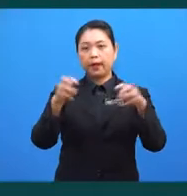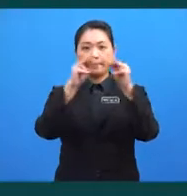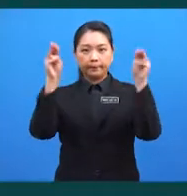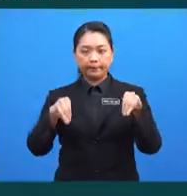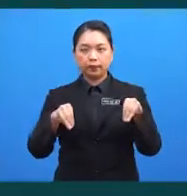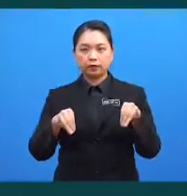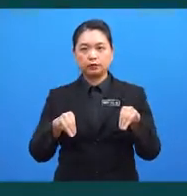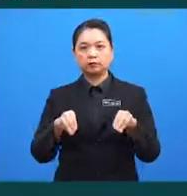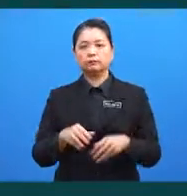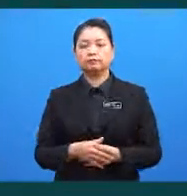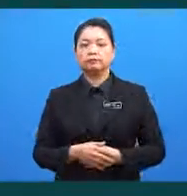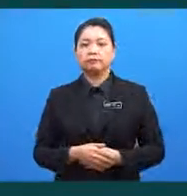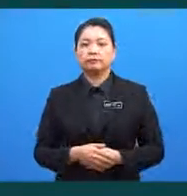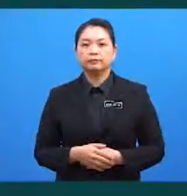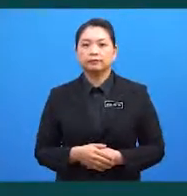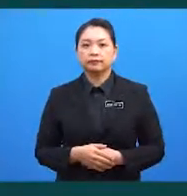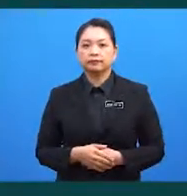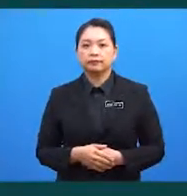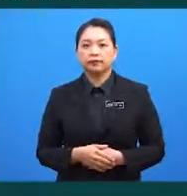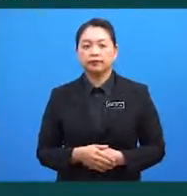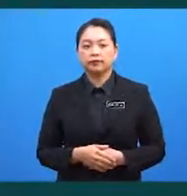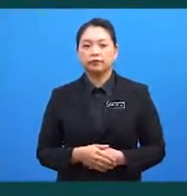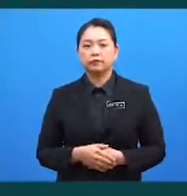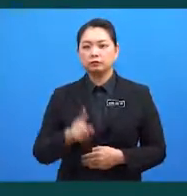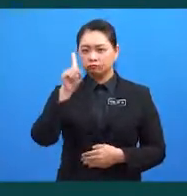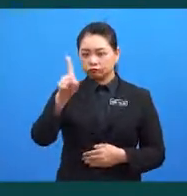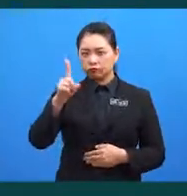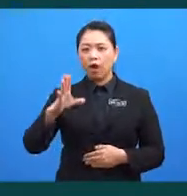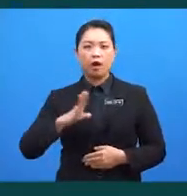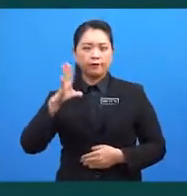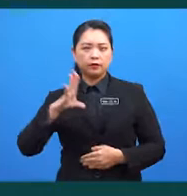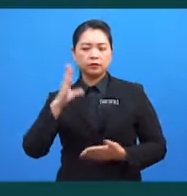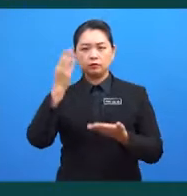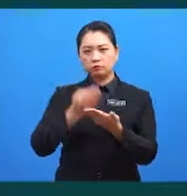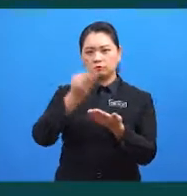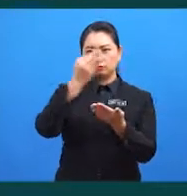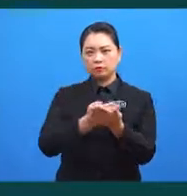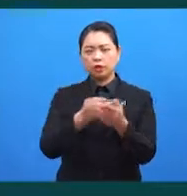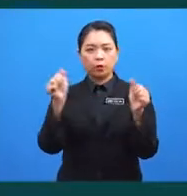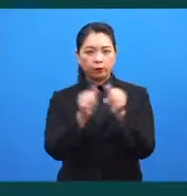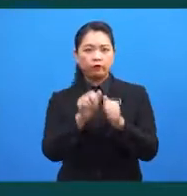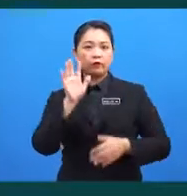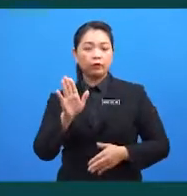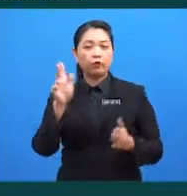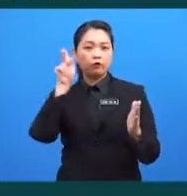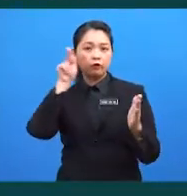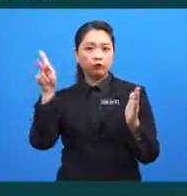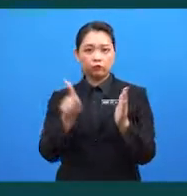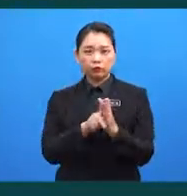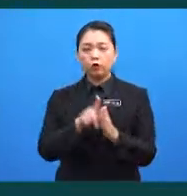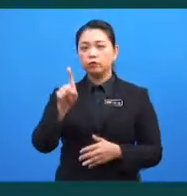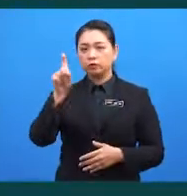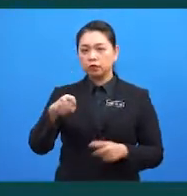on your mobile phone. An official document with your photos. You need it to go to a